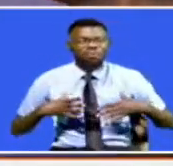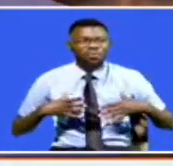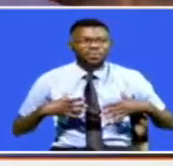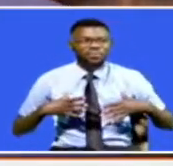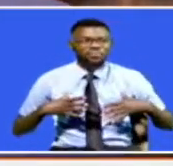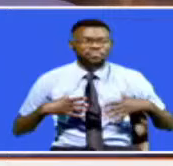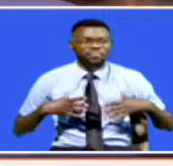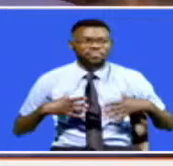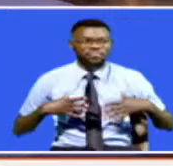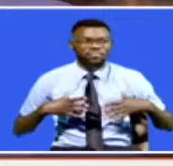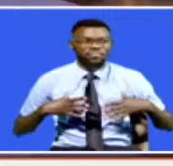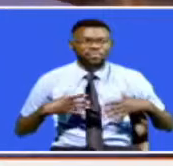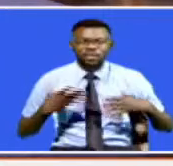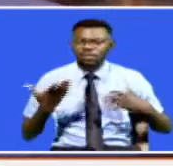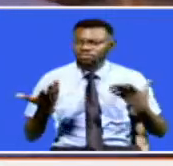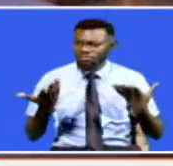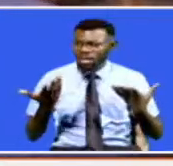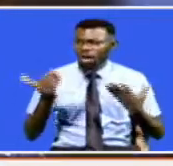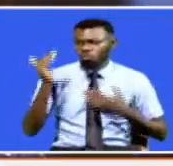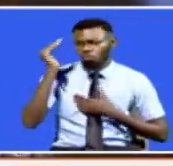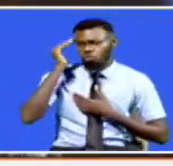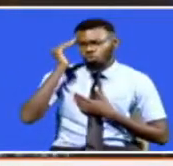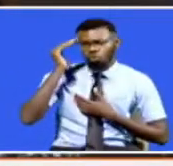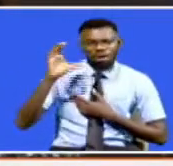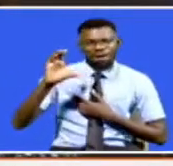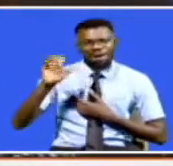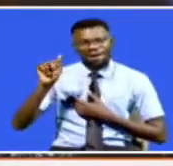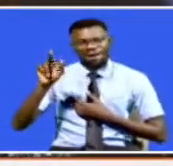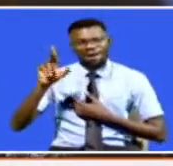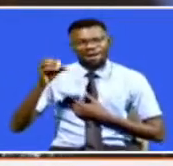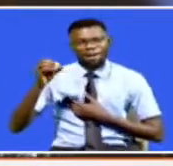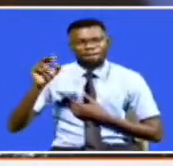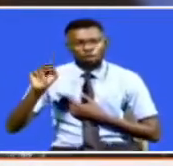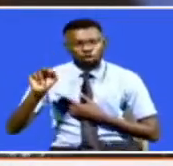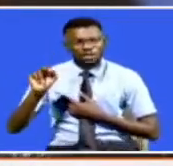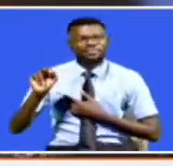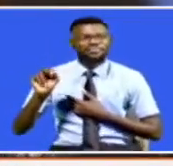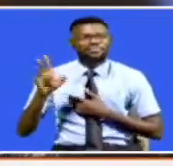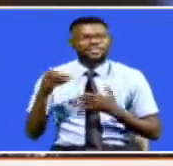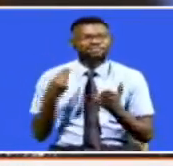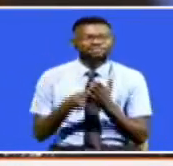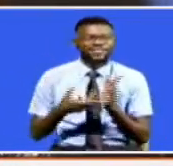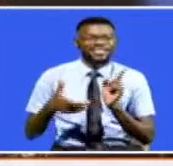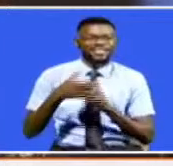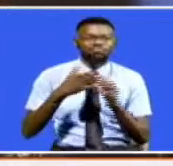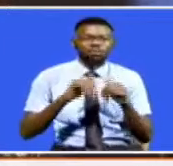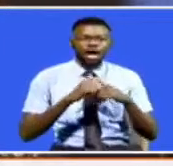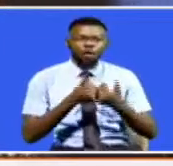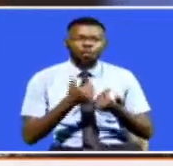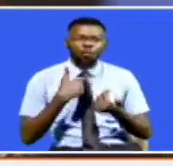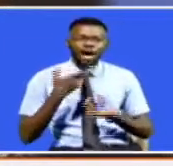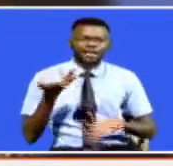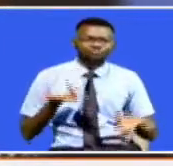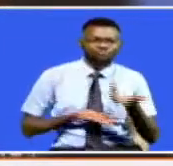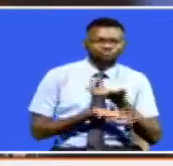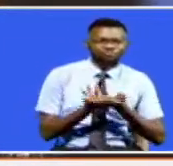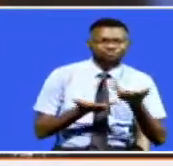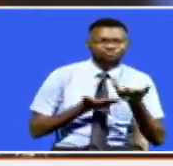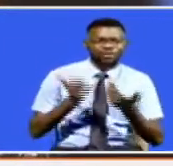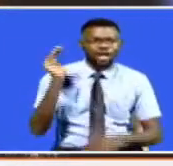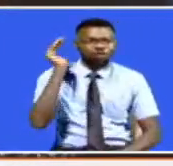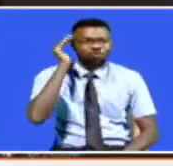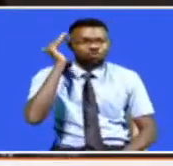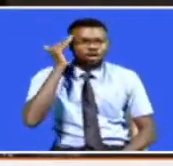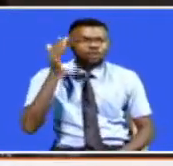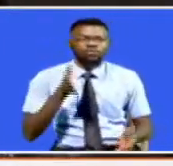the space of carbon credits and carbon financing. This platform is to share and exchange knowledge, discuss